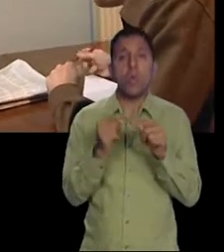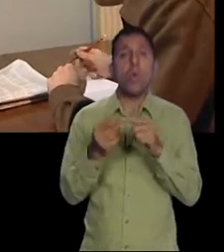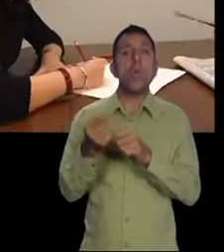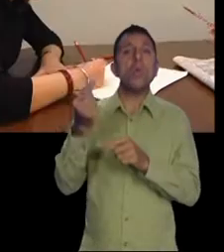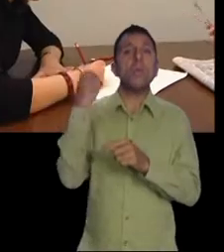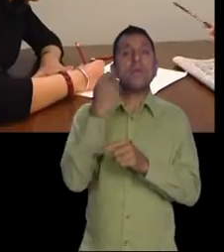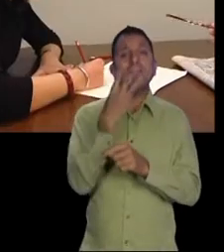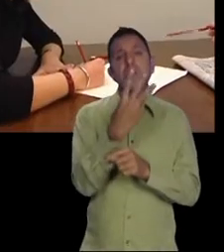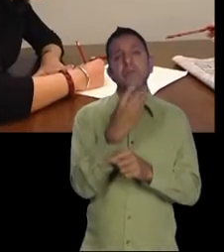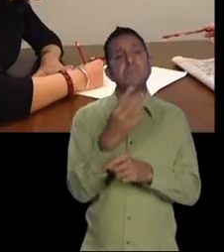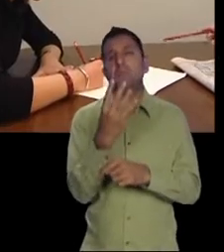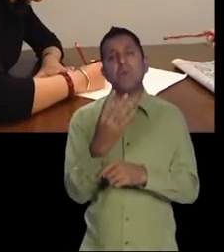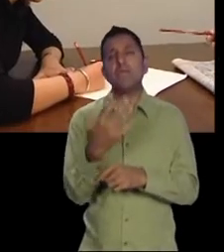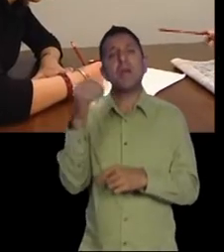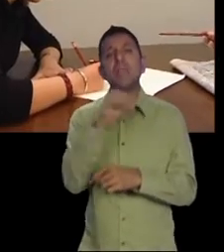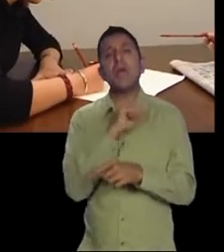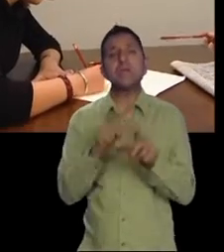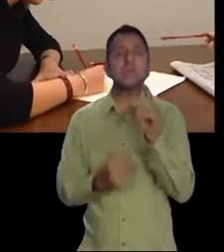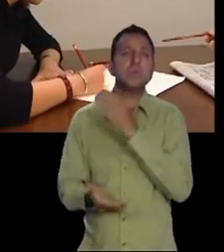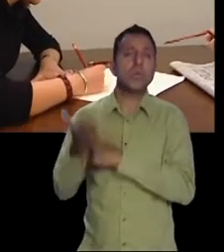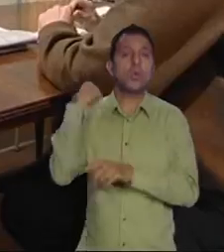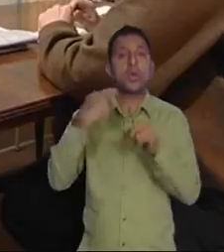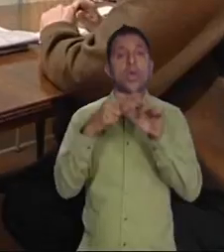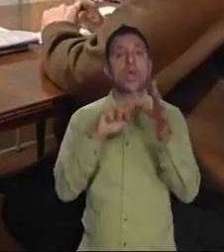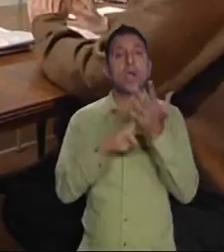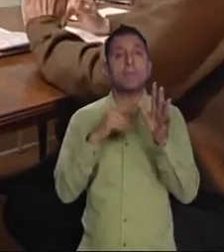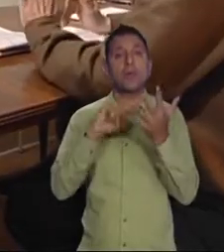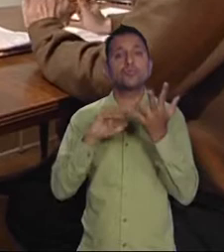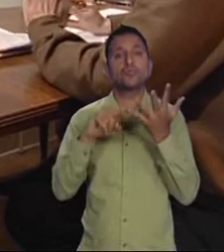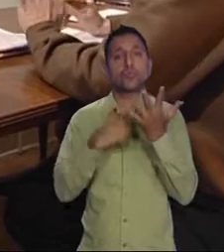Greeks used it, Caesar used it, everybody uses it.